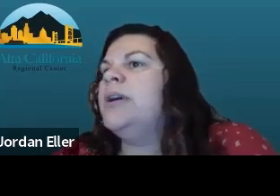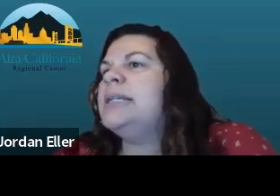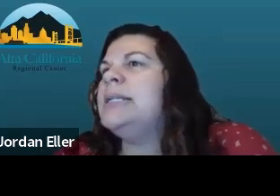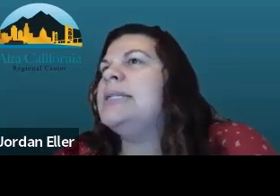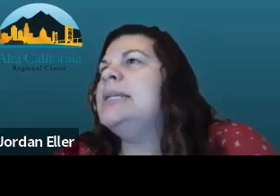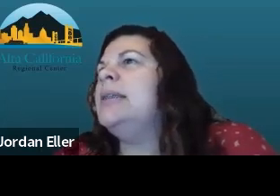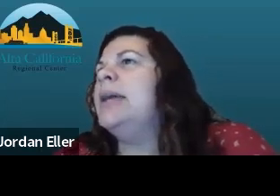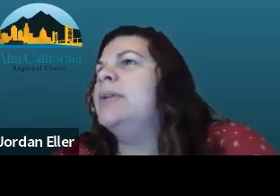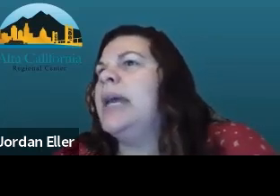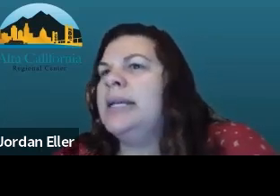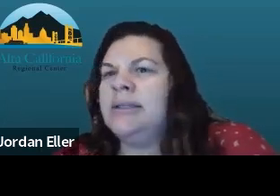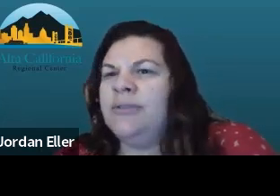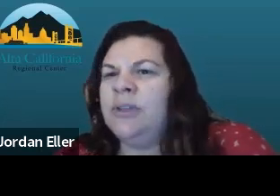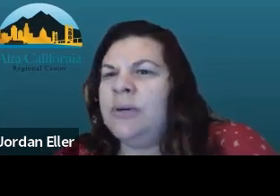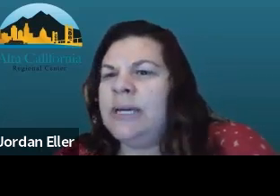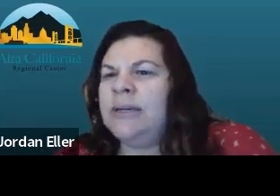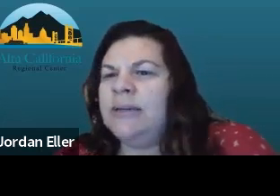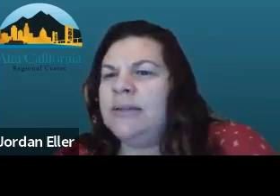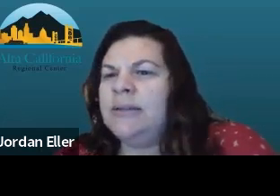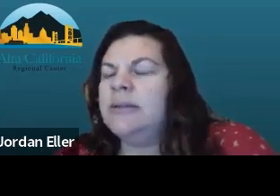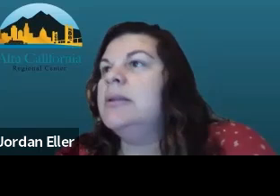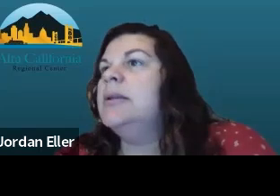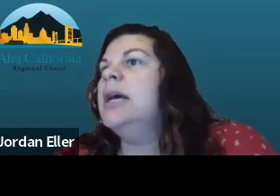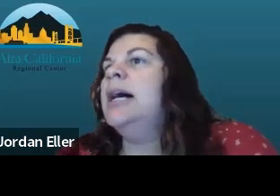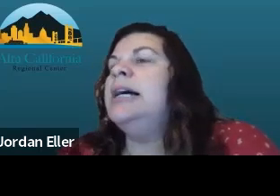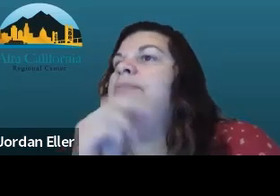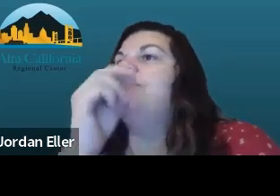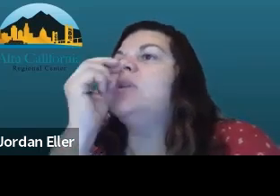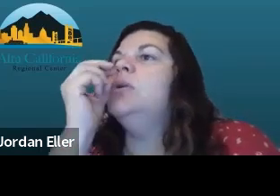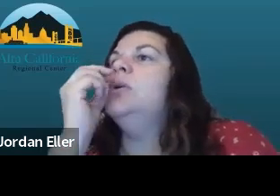hopefully you guys can see that okay. Is the view okay?